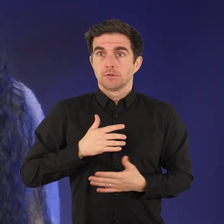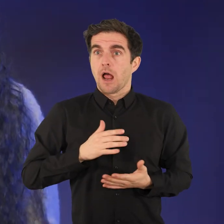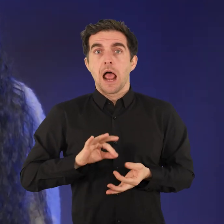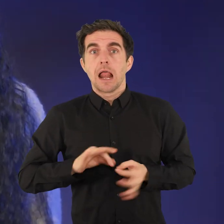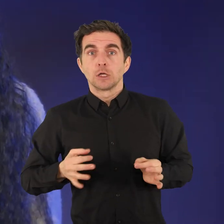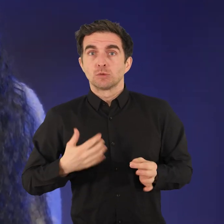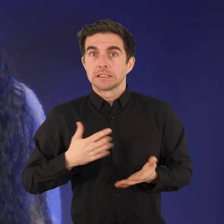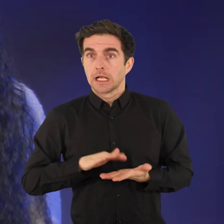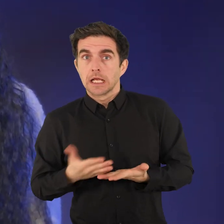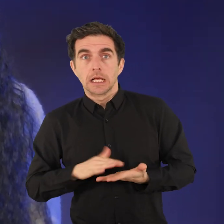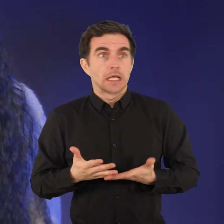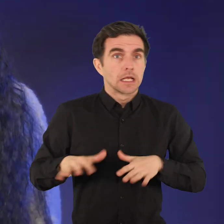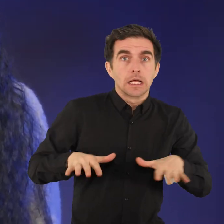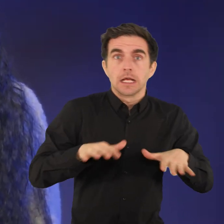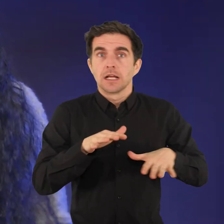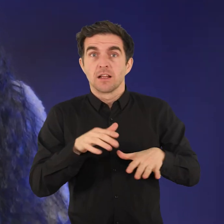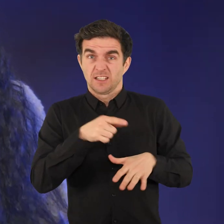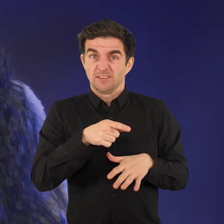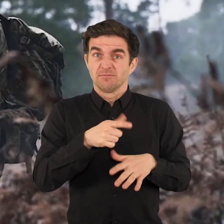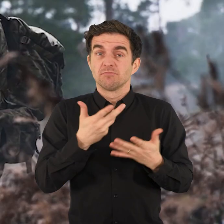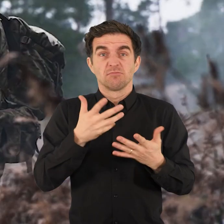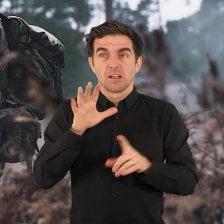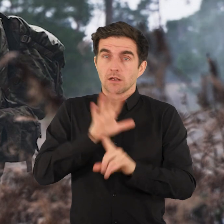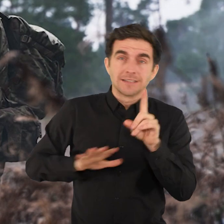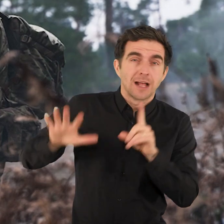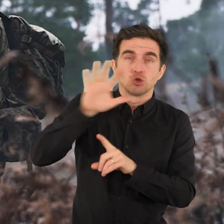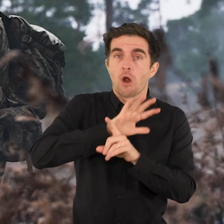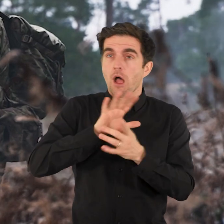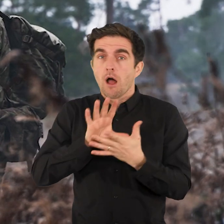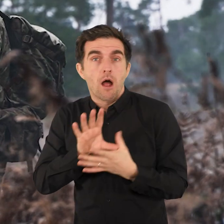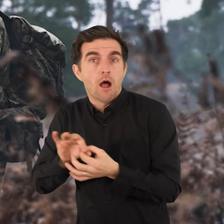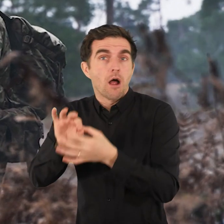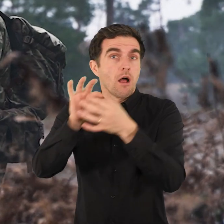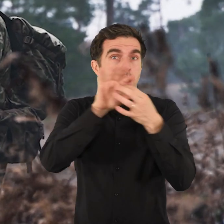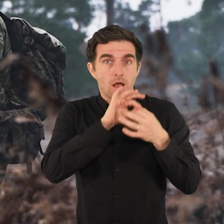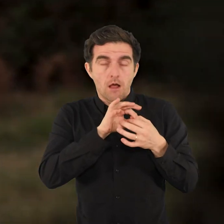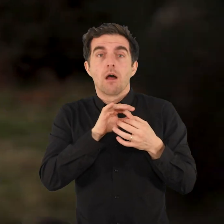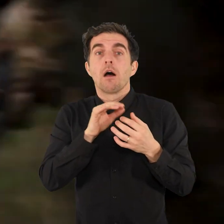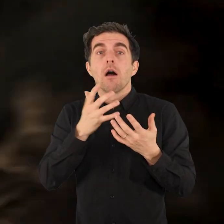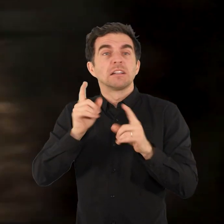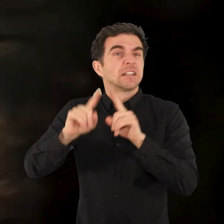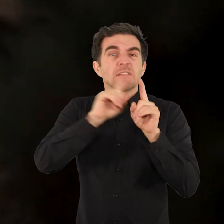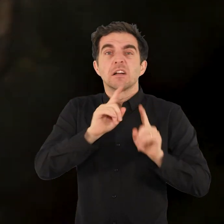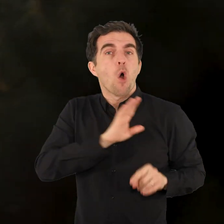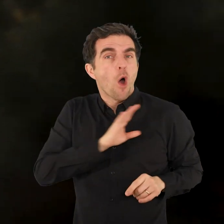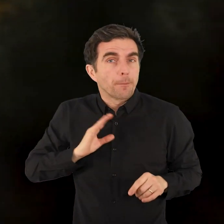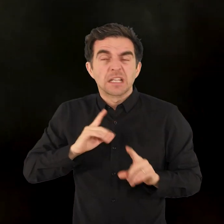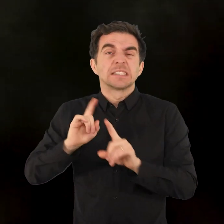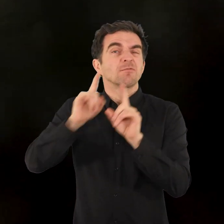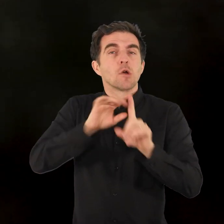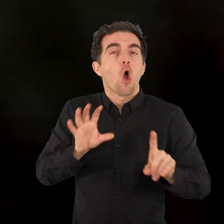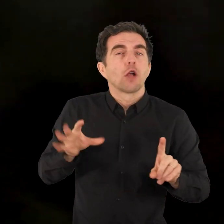So Operation Interflex is an operation where international partners, different